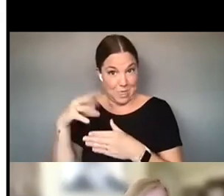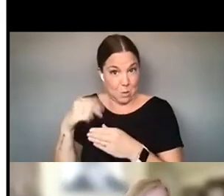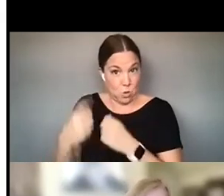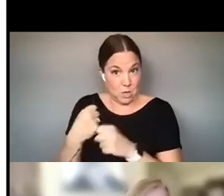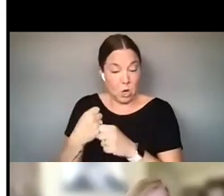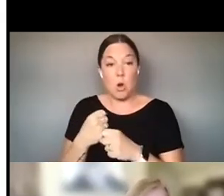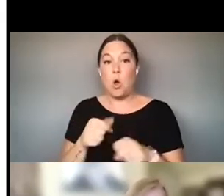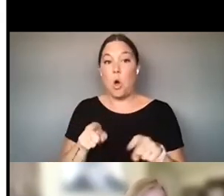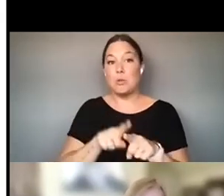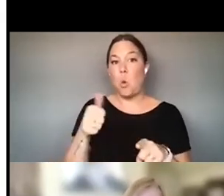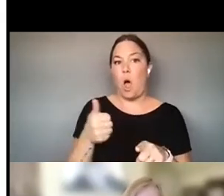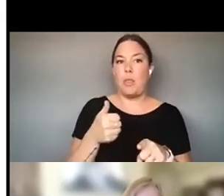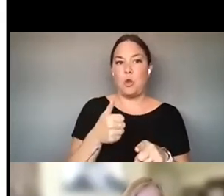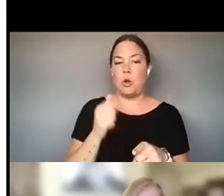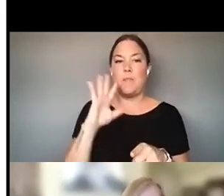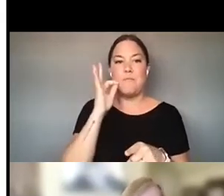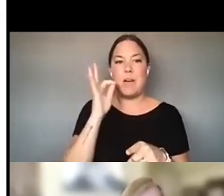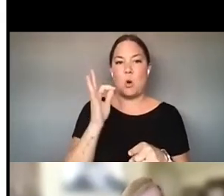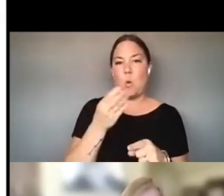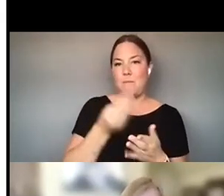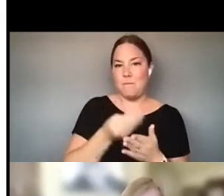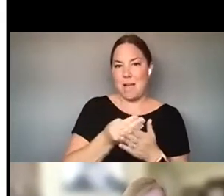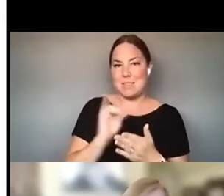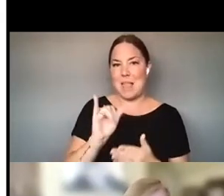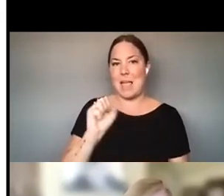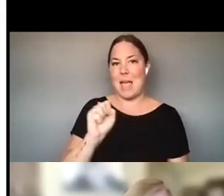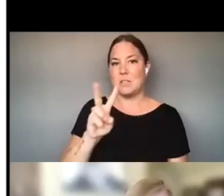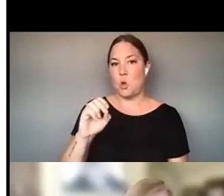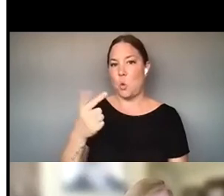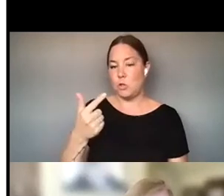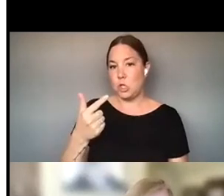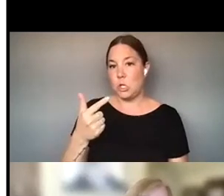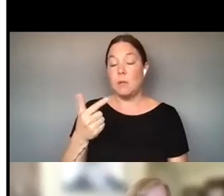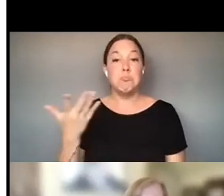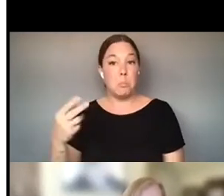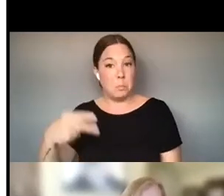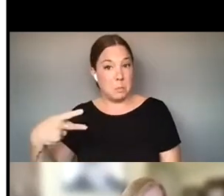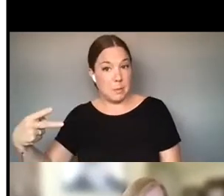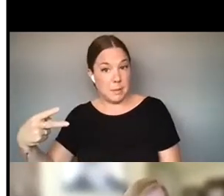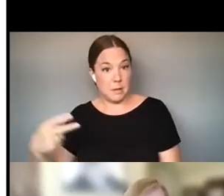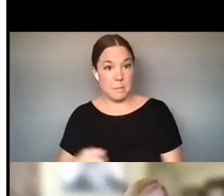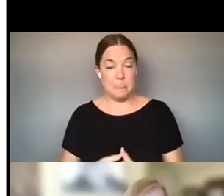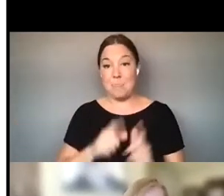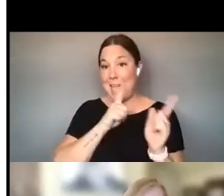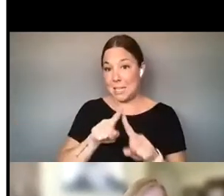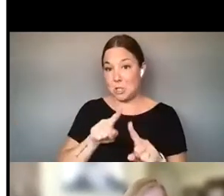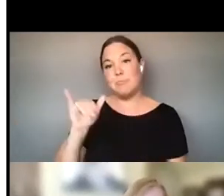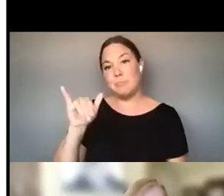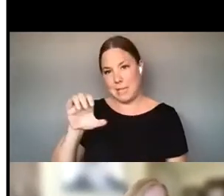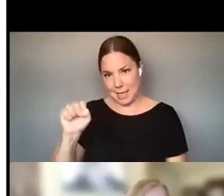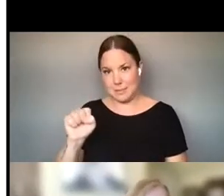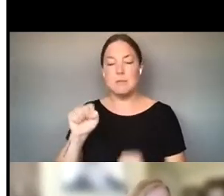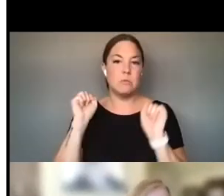funds such as SVOG or PPP? The answer is yes, you can.